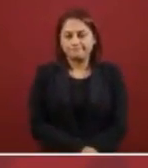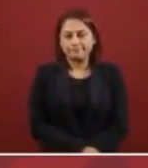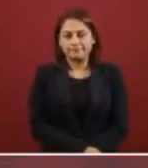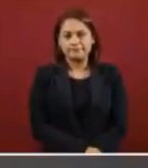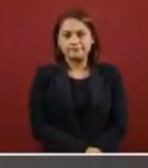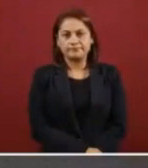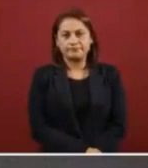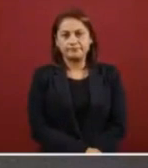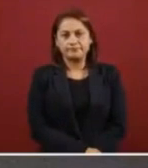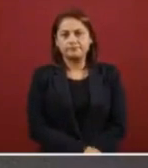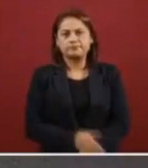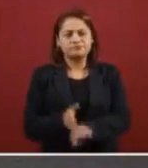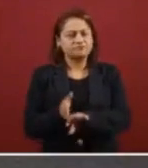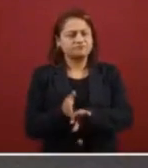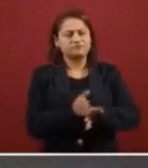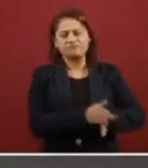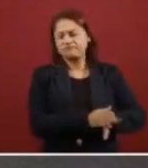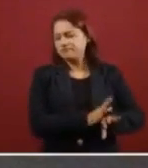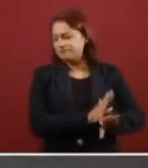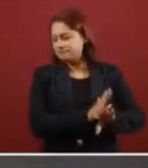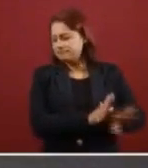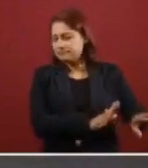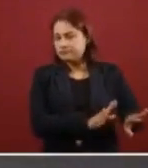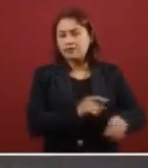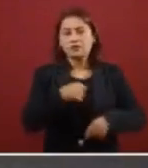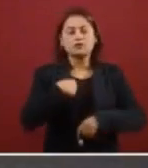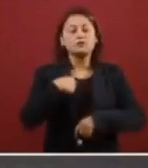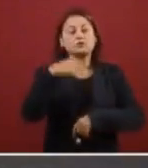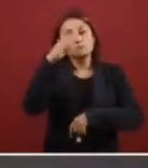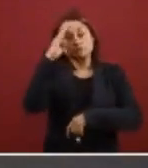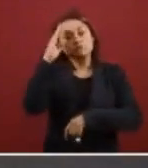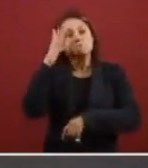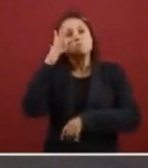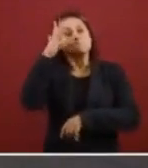y ver hacia adelante, and to look ahead, look forward.